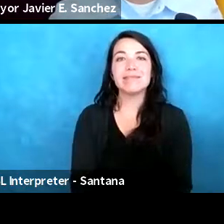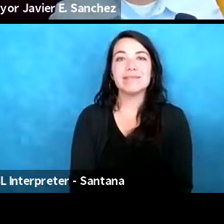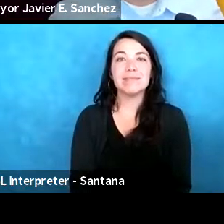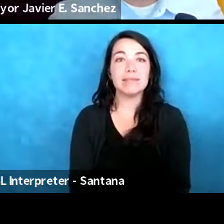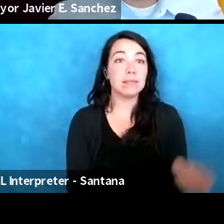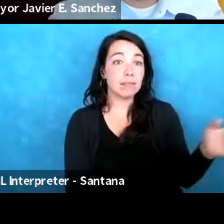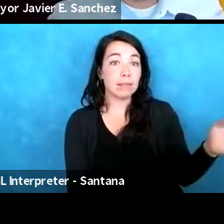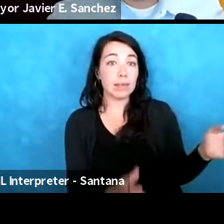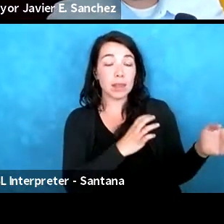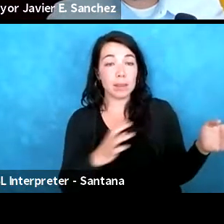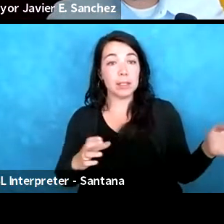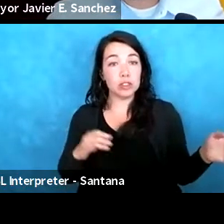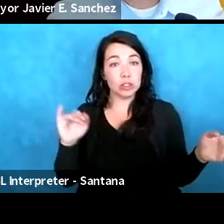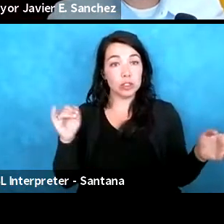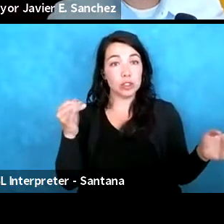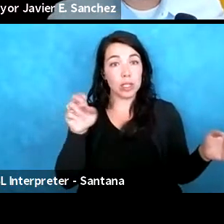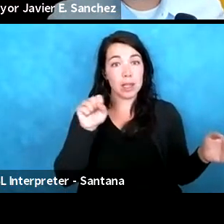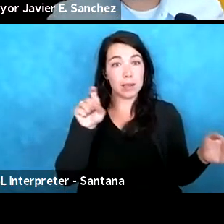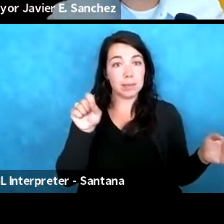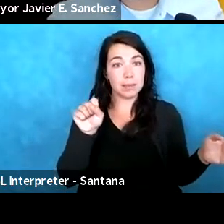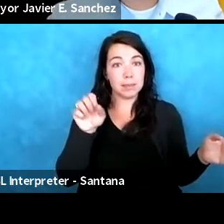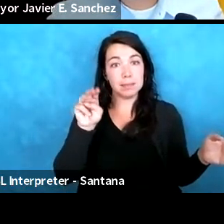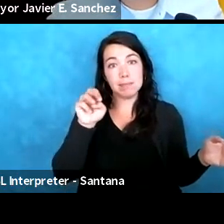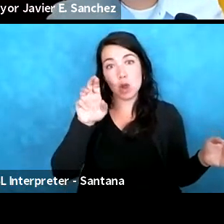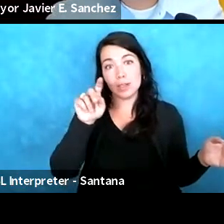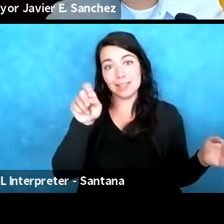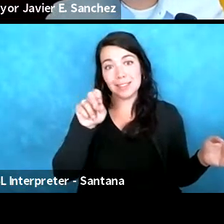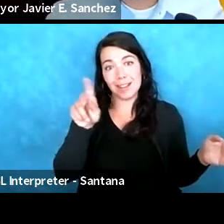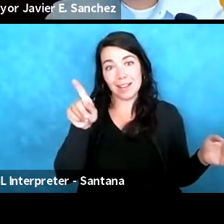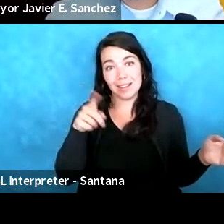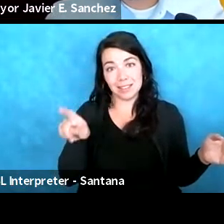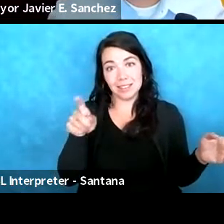Commissioner James Martinez from Rio Arriba County.